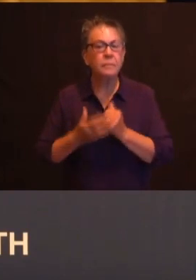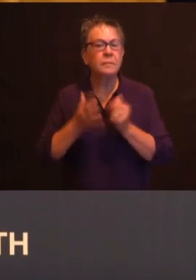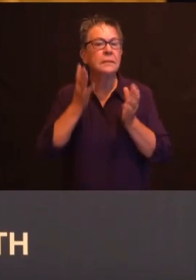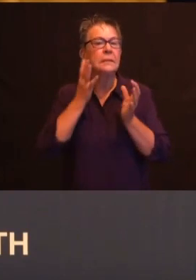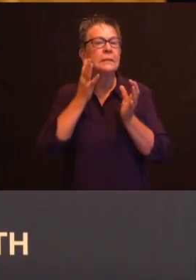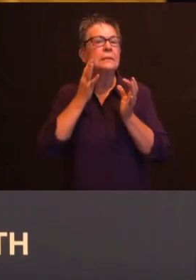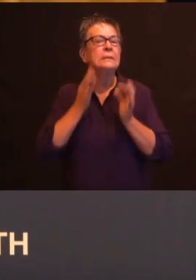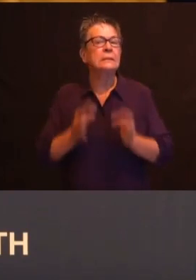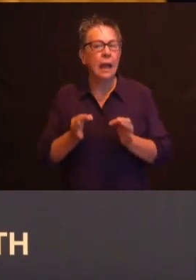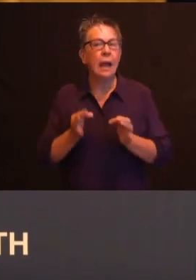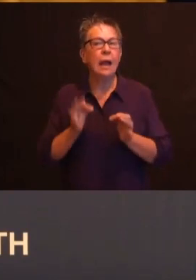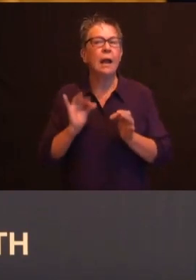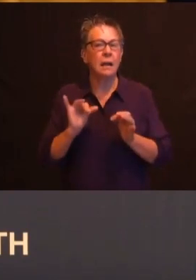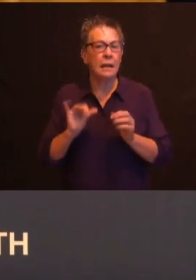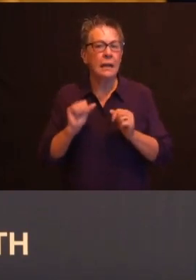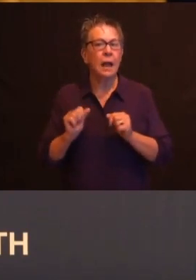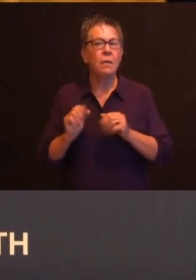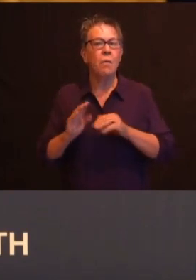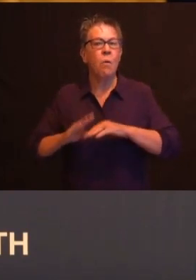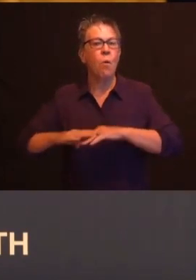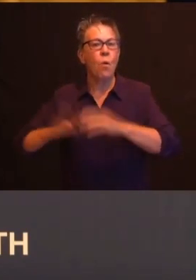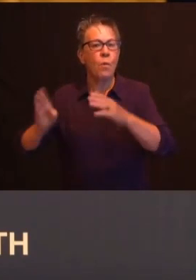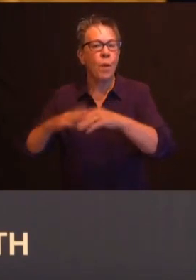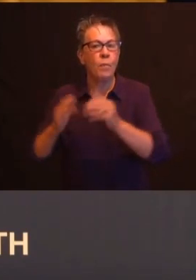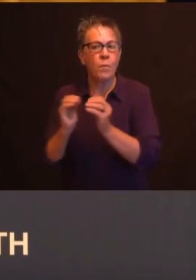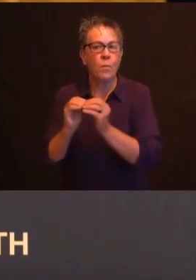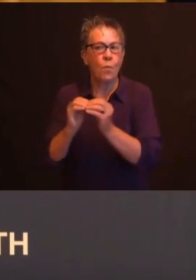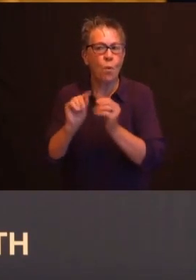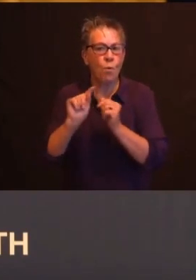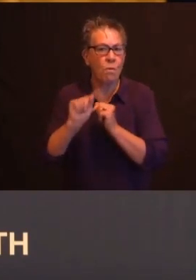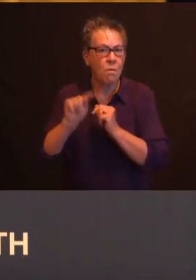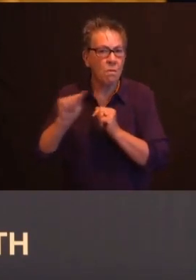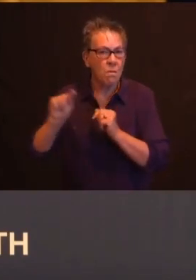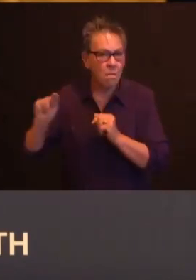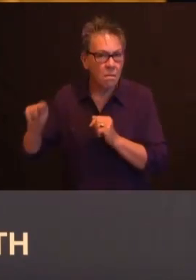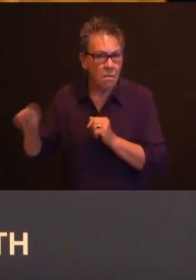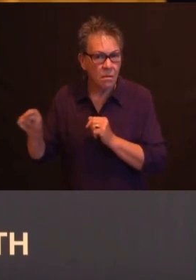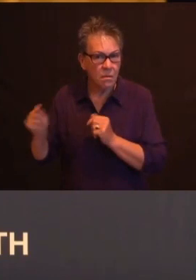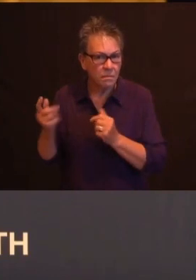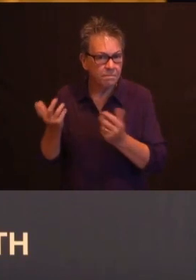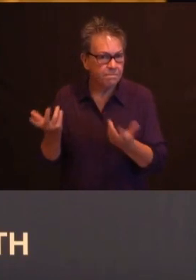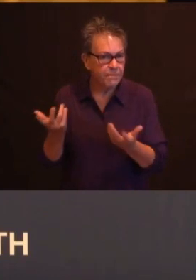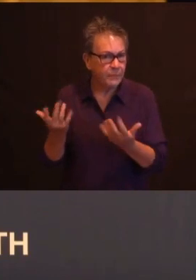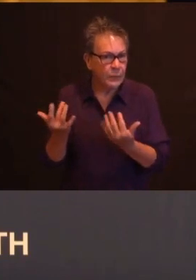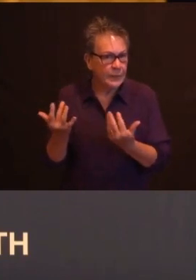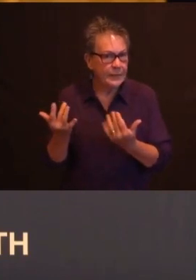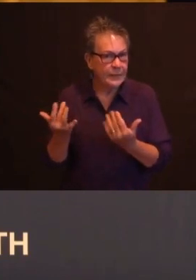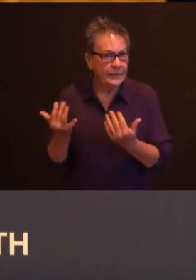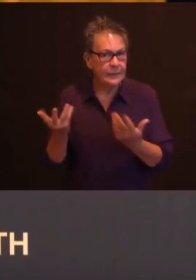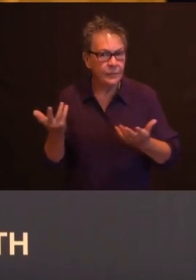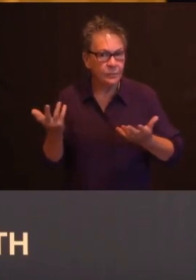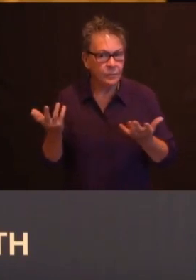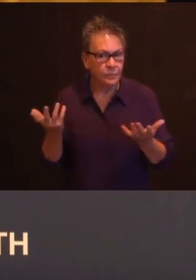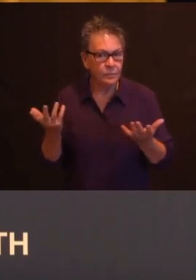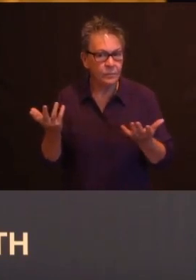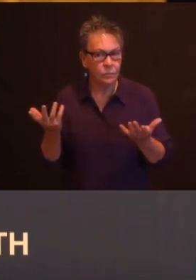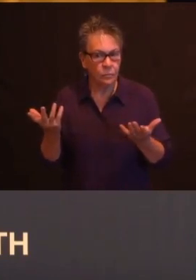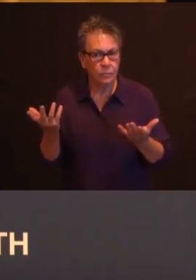comfortable taking today. And Tina made a very good point here. 1 or 2 days does not a trend make. So even when we